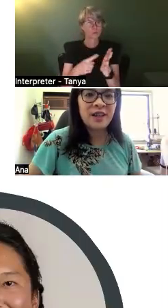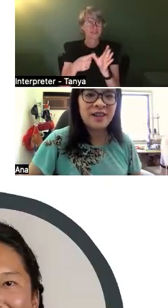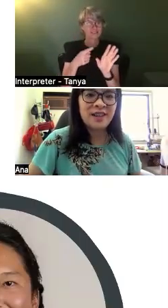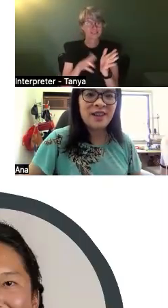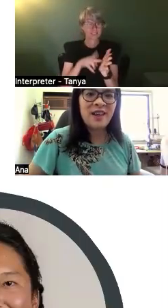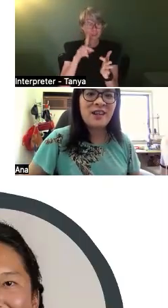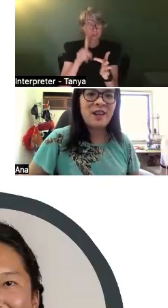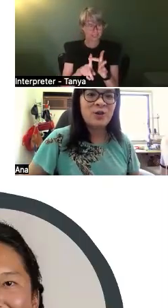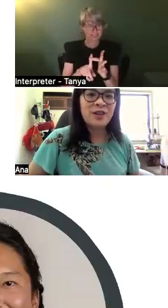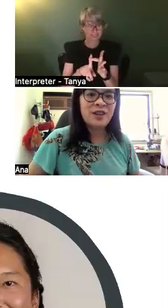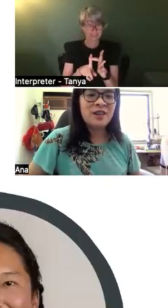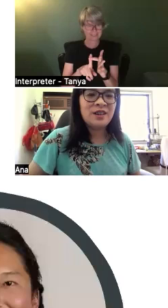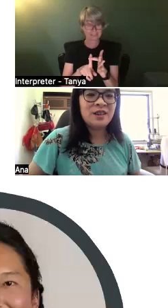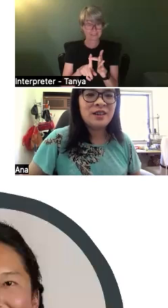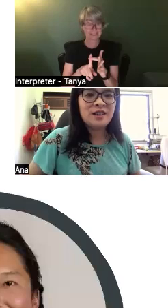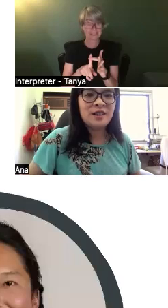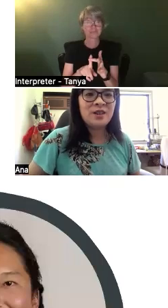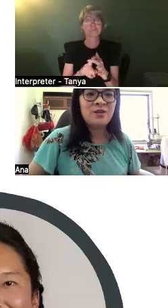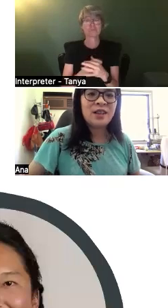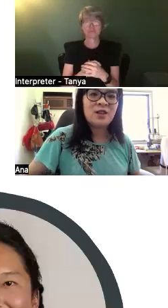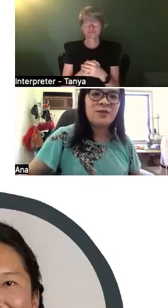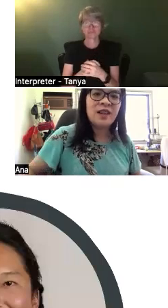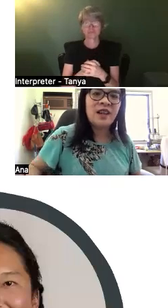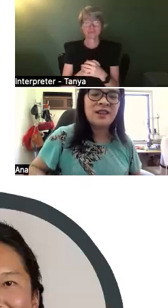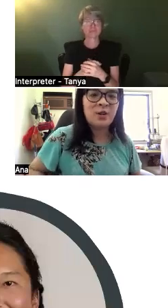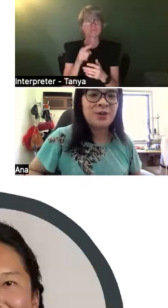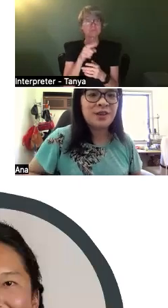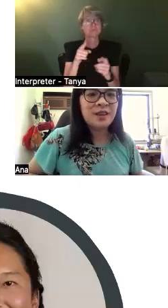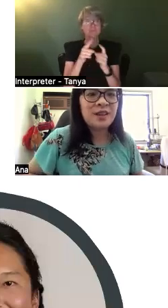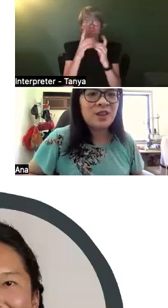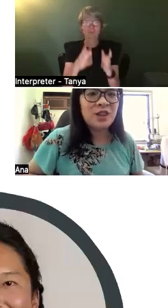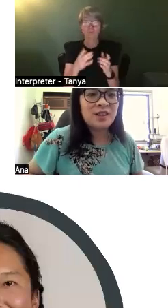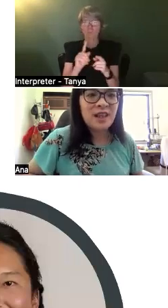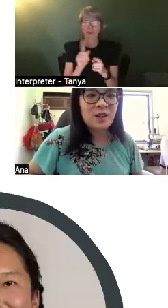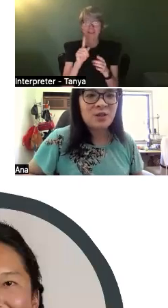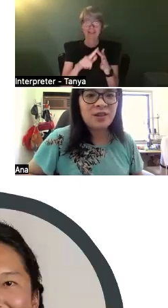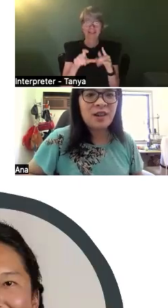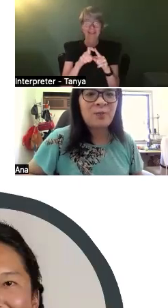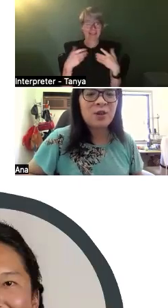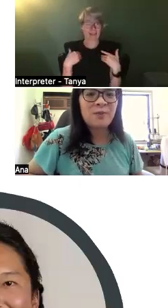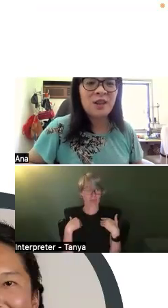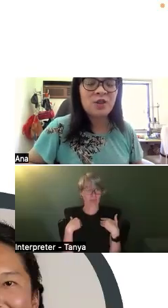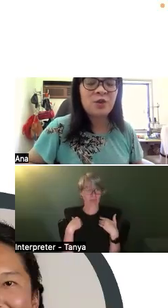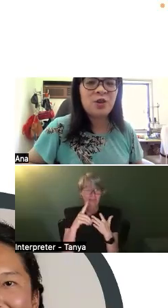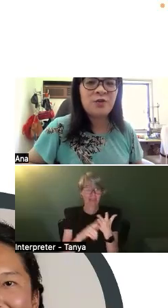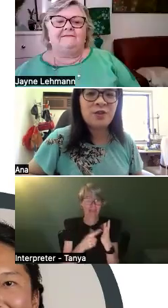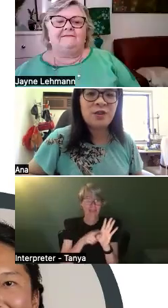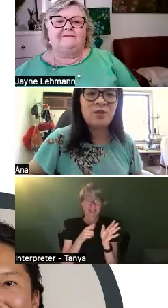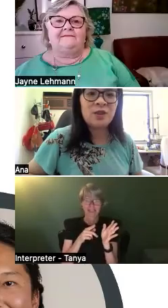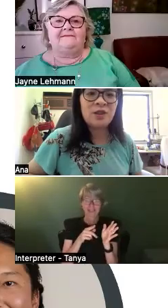the Ed Health, the director of the Ed Health, Jenna Zhao, a project manager